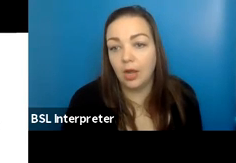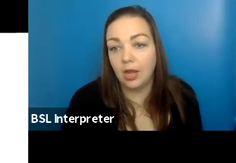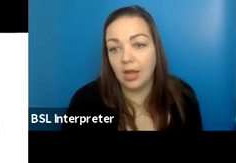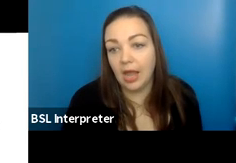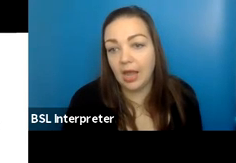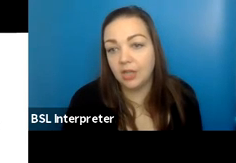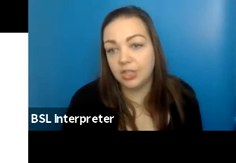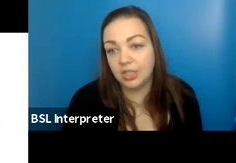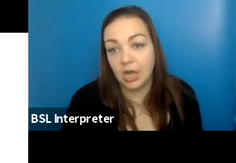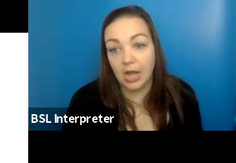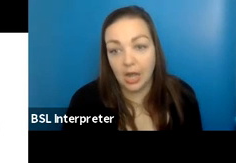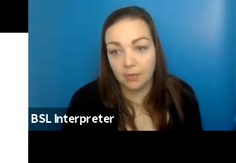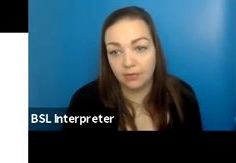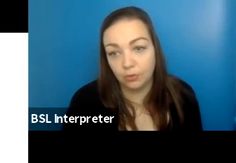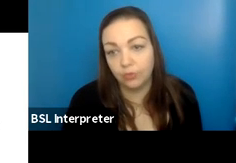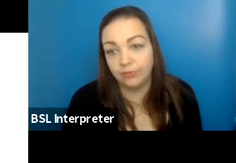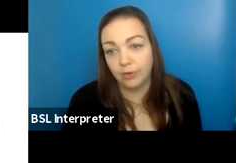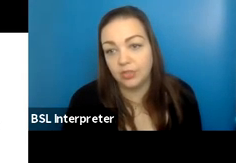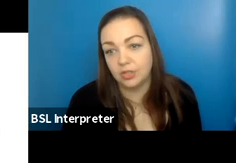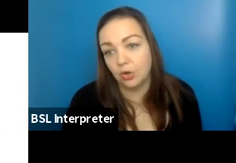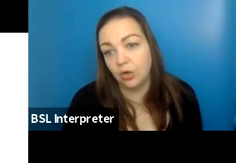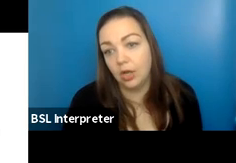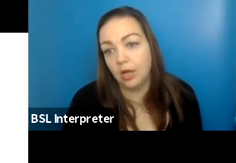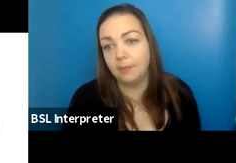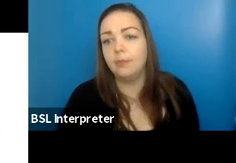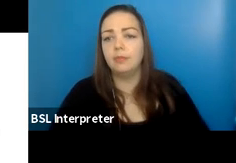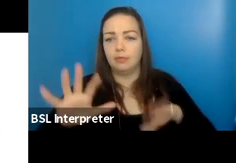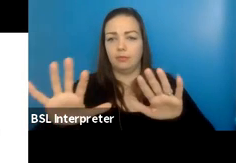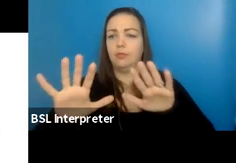So our GDI Hub, of course, focuses on,